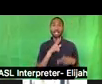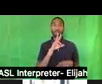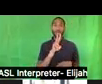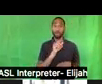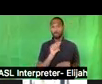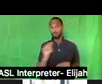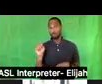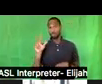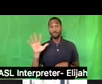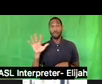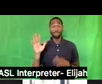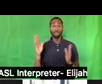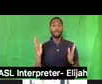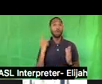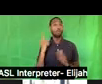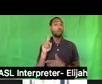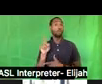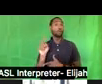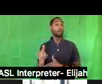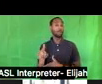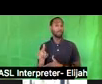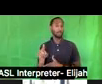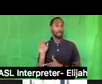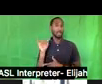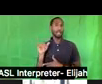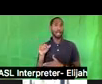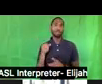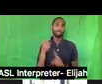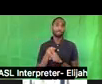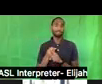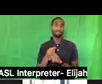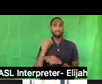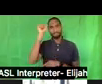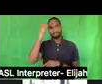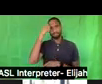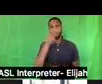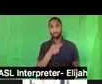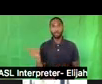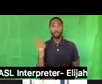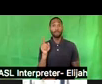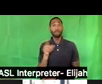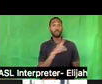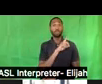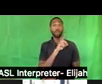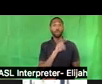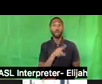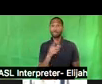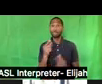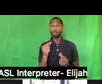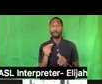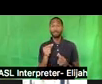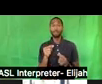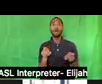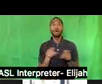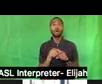35, one of the questions that resonate with you. And the questions that we have right now are also on